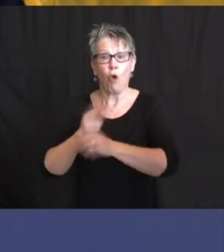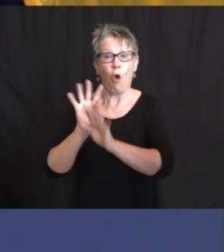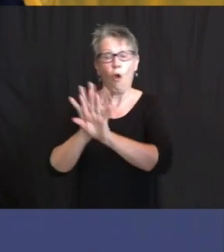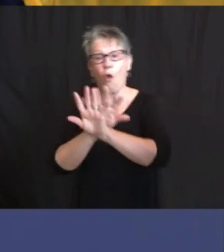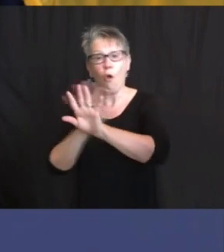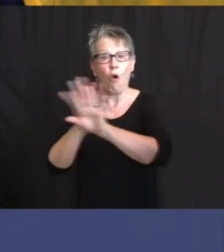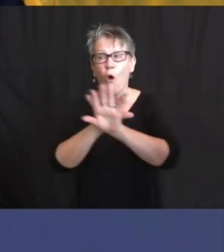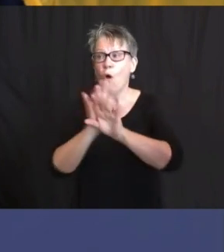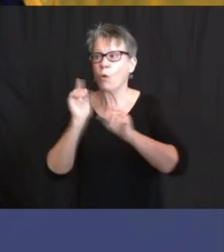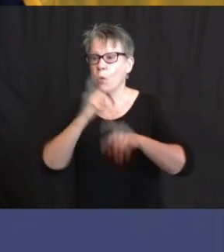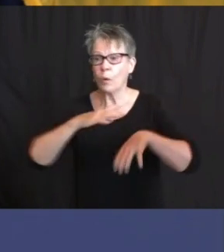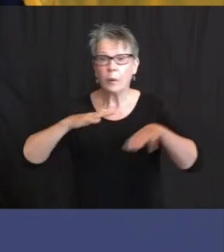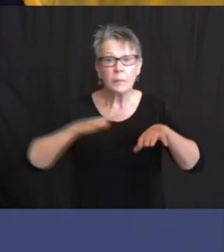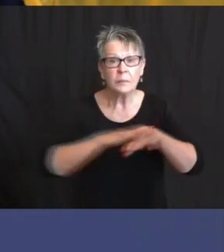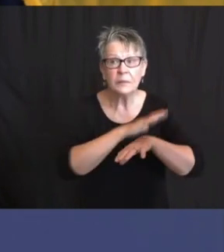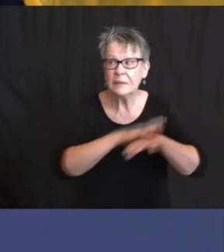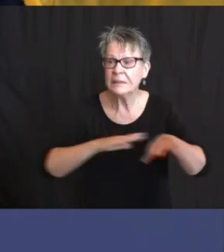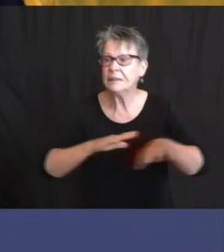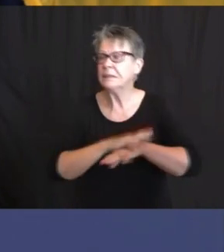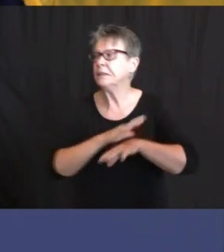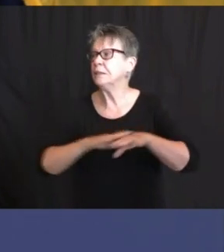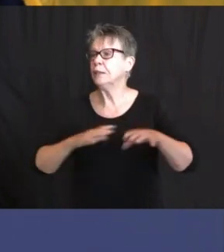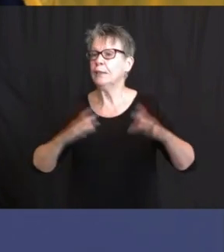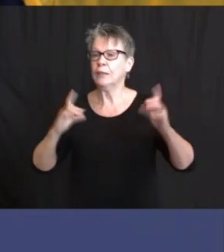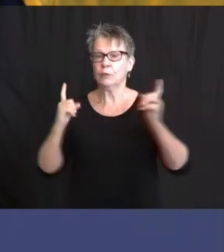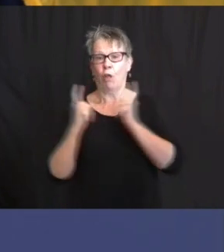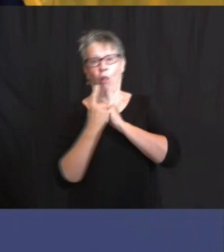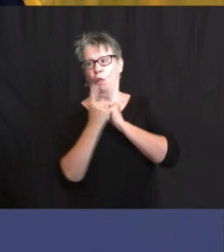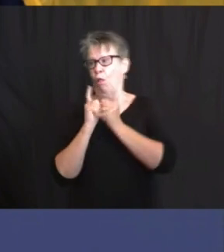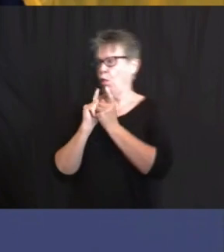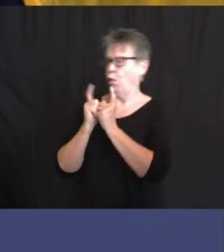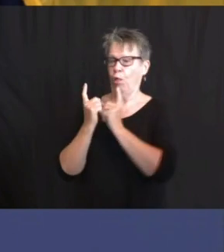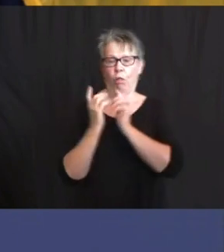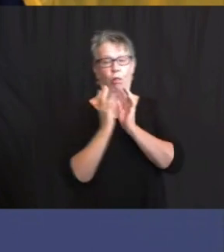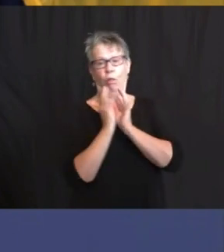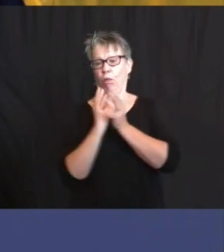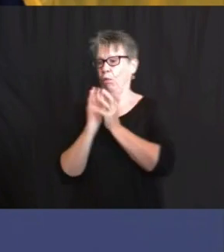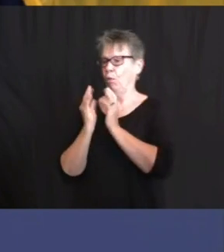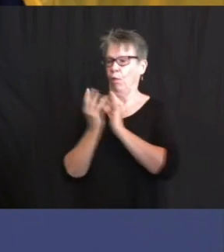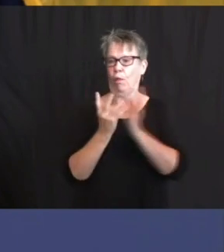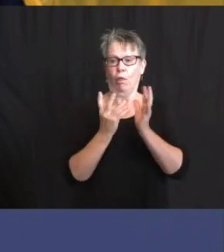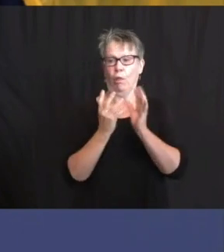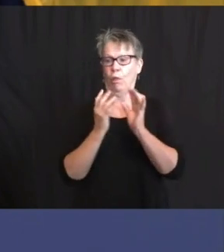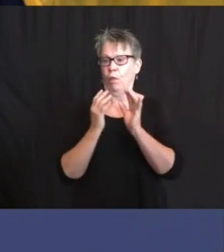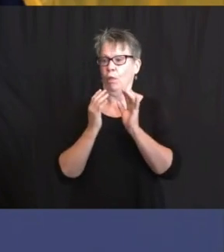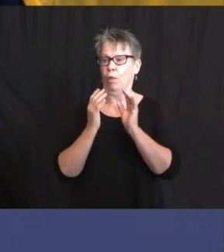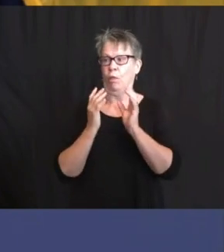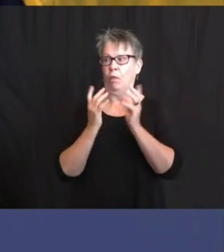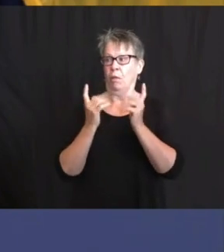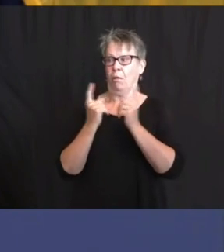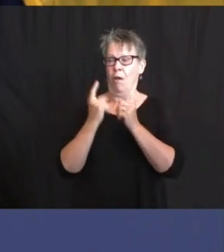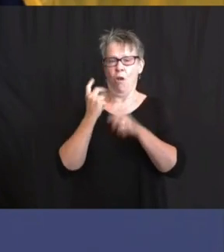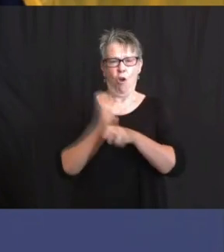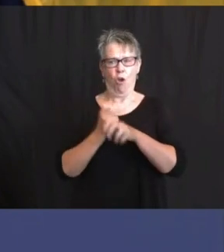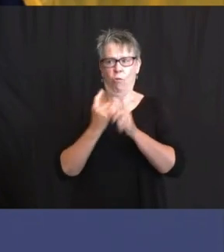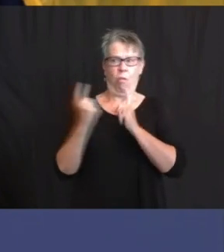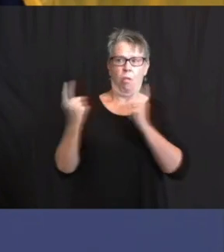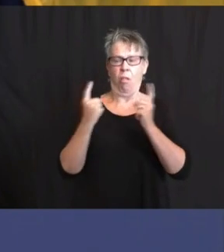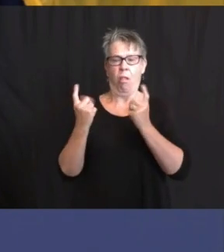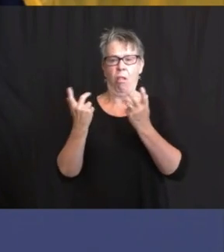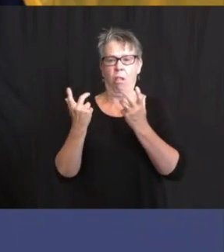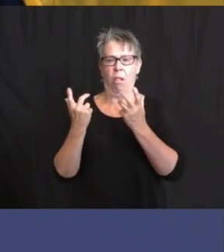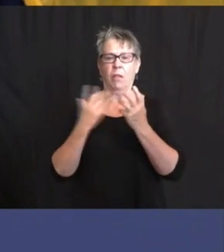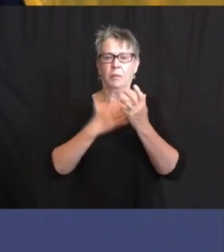into a meaningful contact with others where social distancing just wasn't achievable, then we encourage you to get